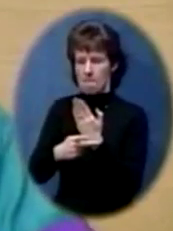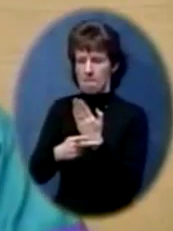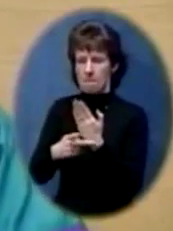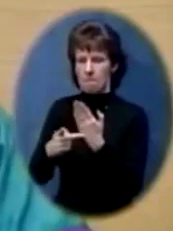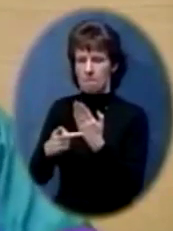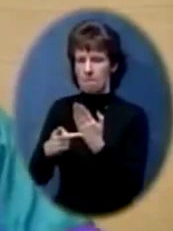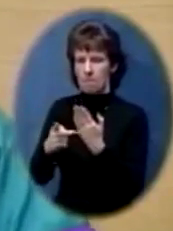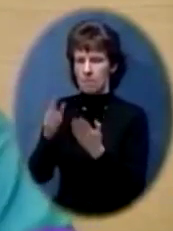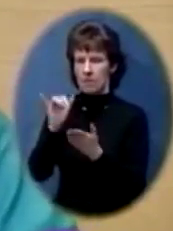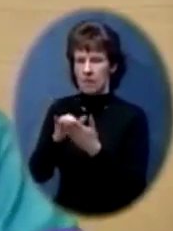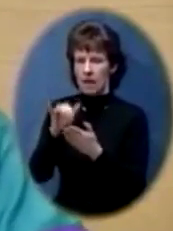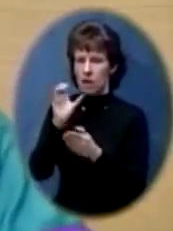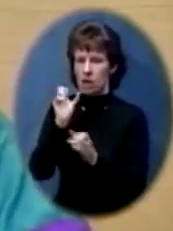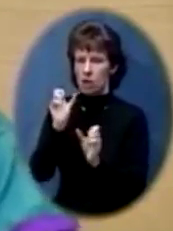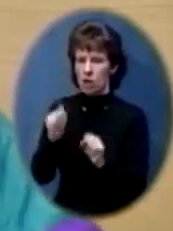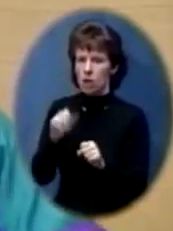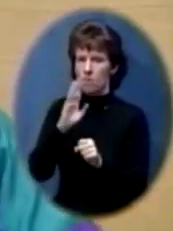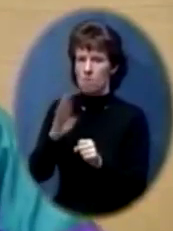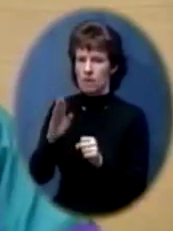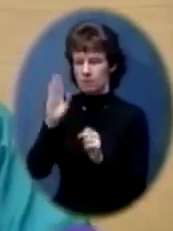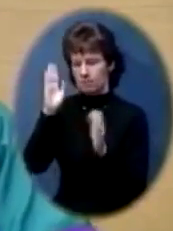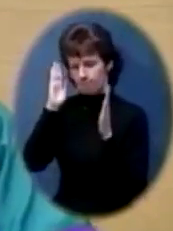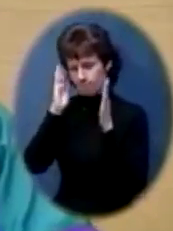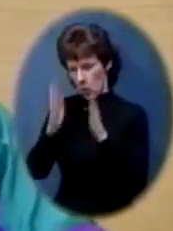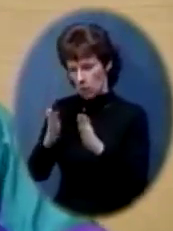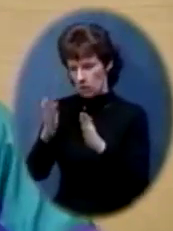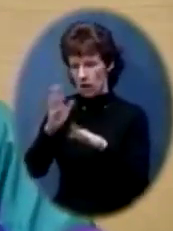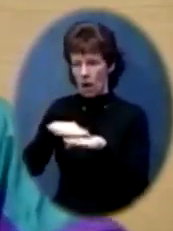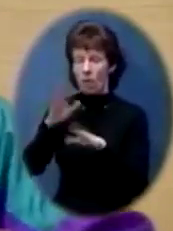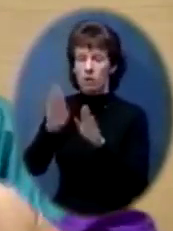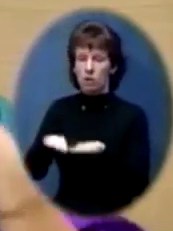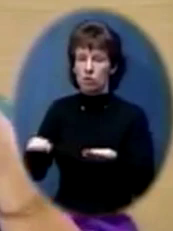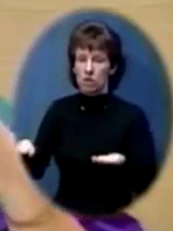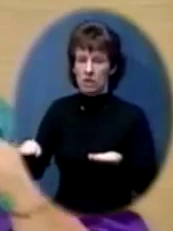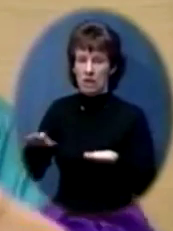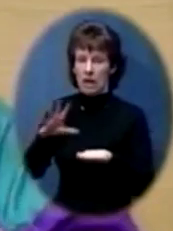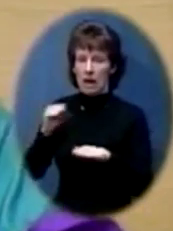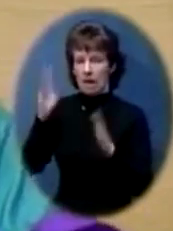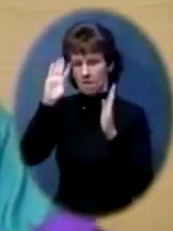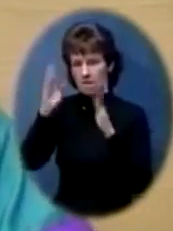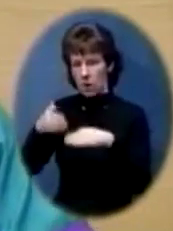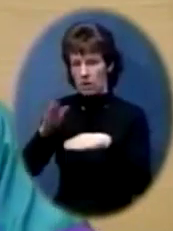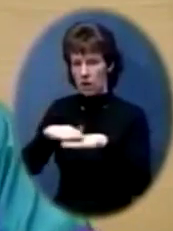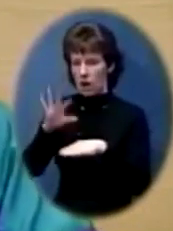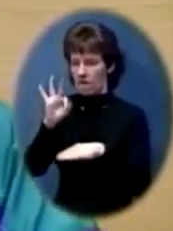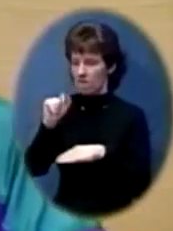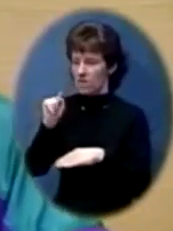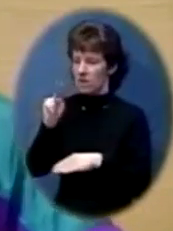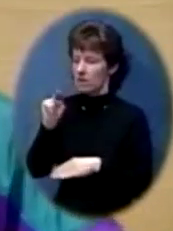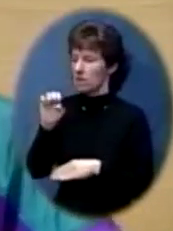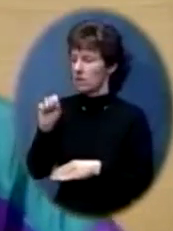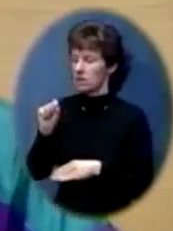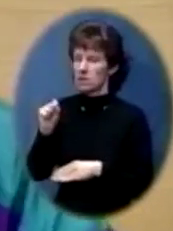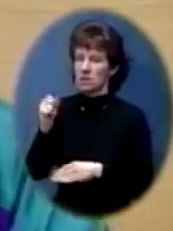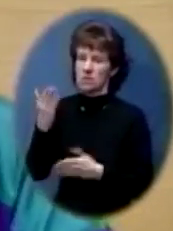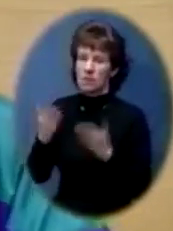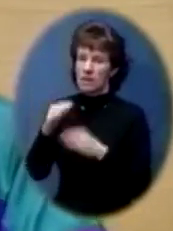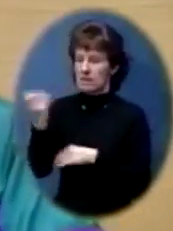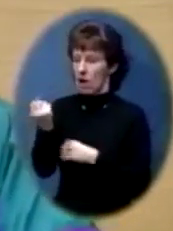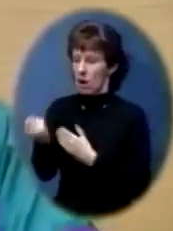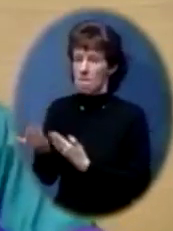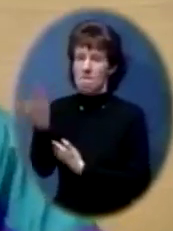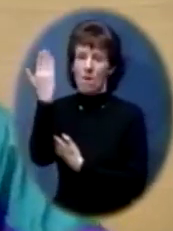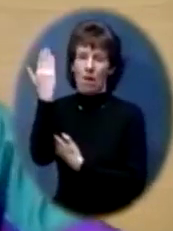be centered towards the children and focusing on physical fitness, perhaps, you know, on the Saturday